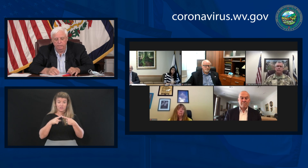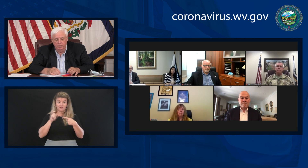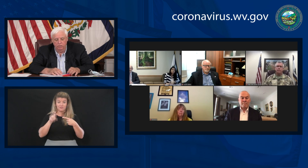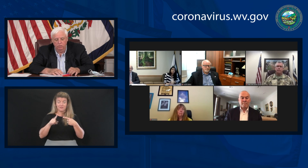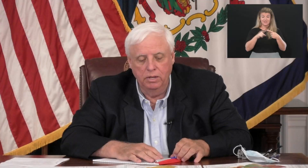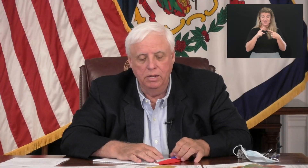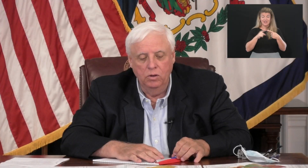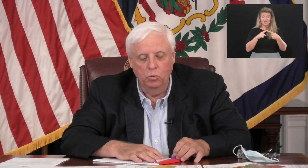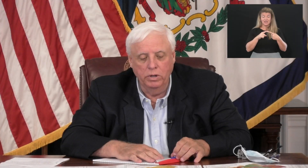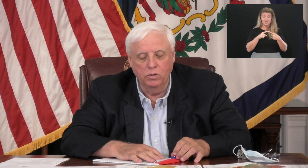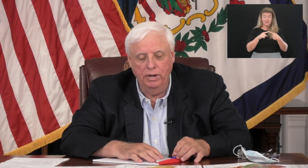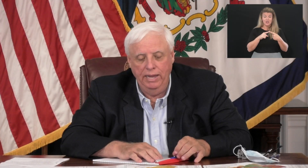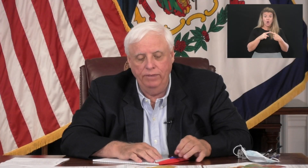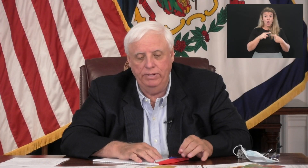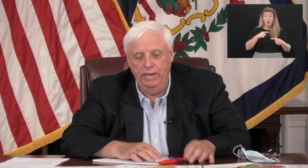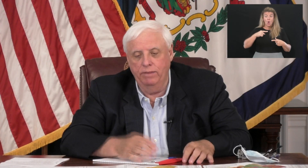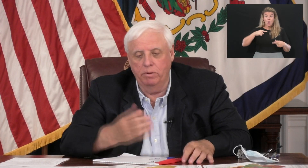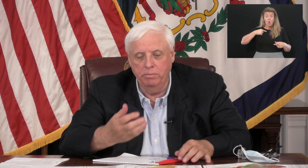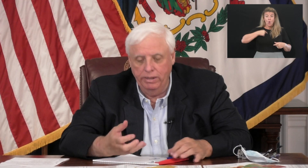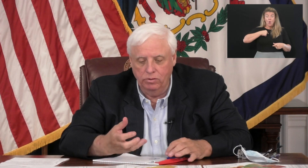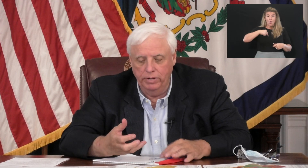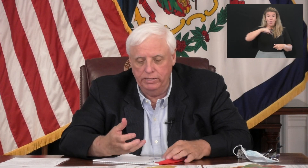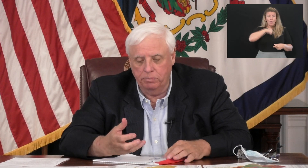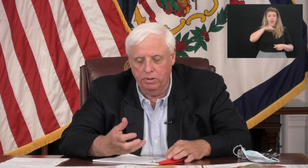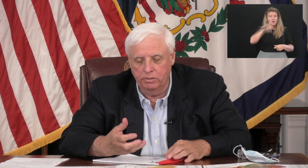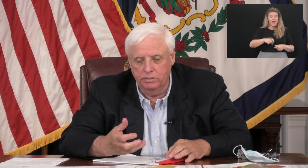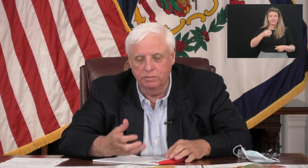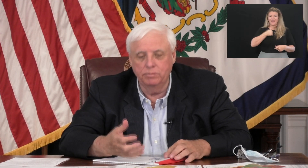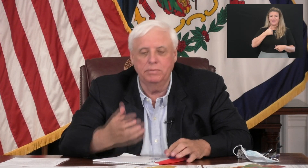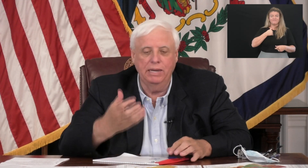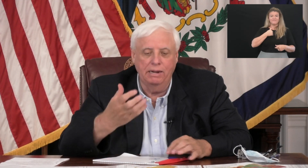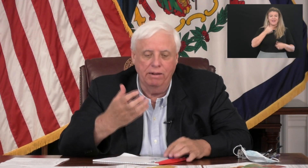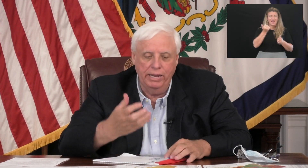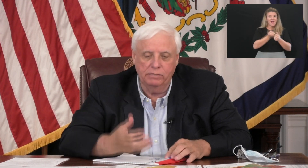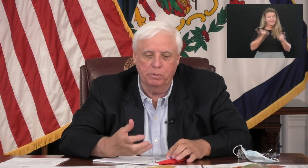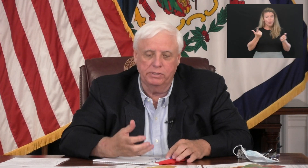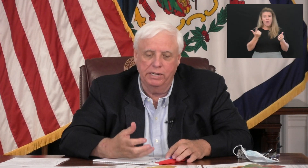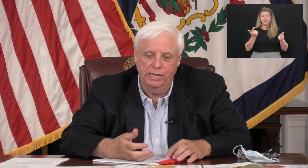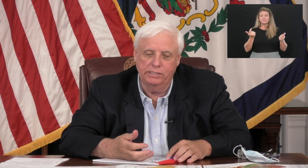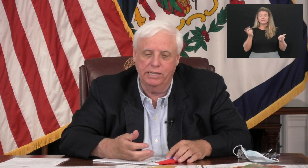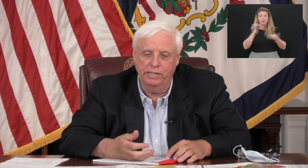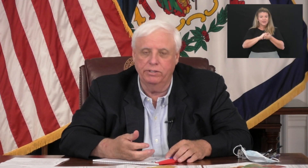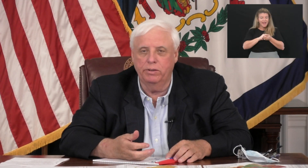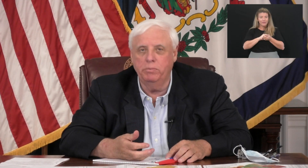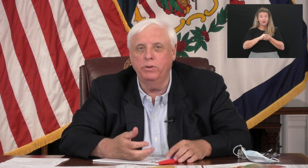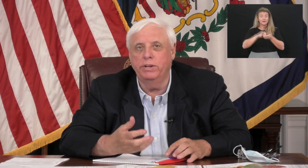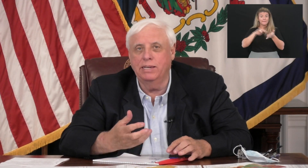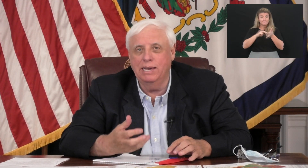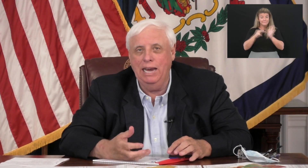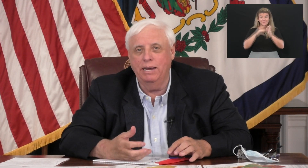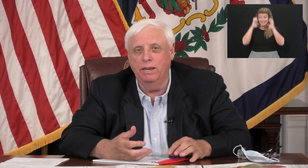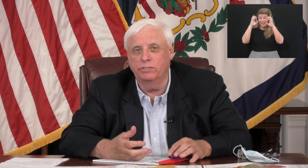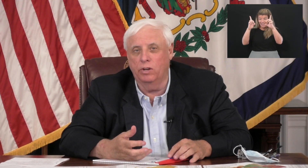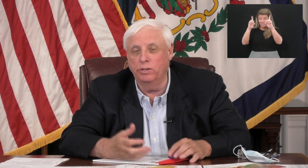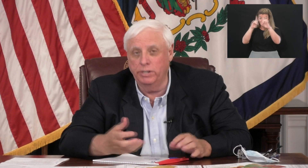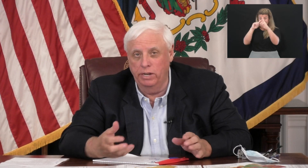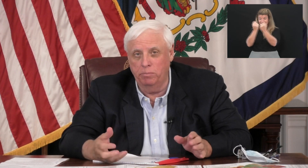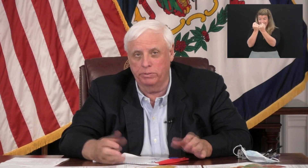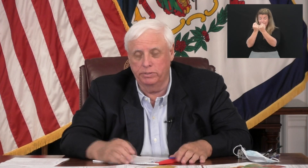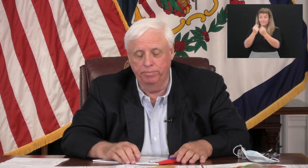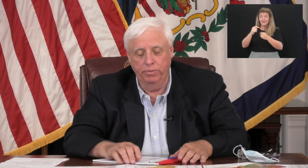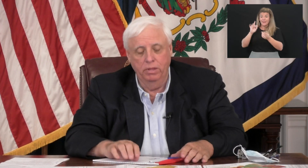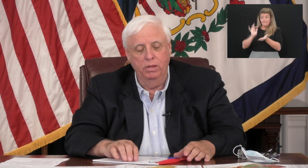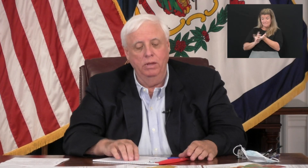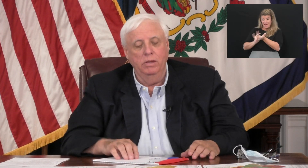this, you know, we're going to have our medical experts and our experts in the education community guide us on the